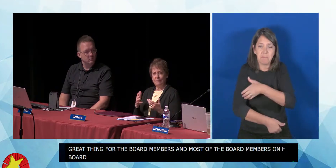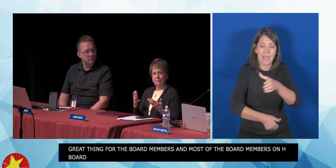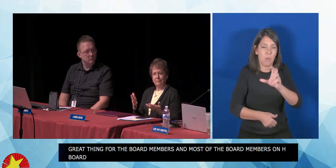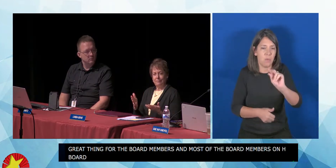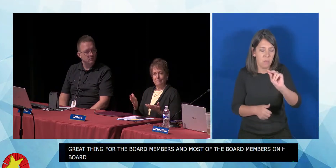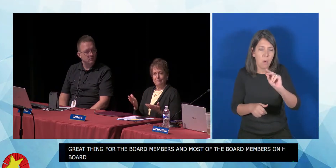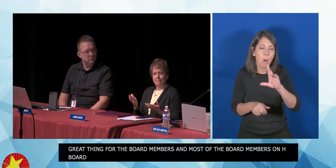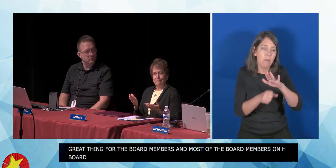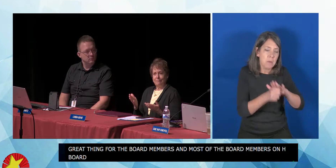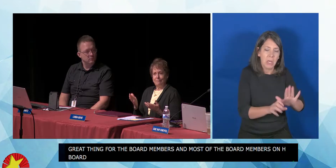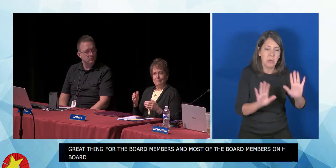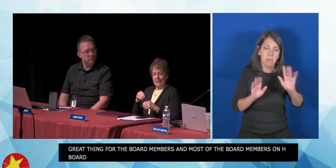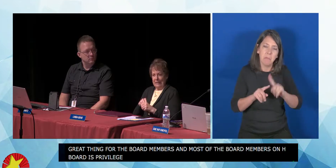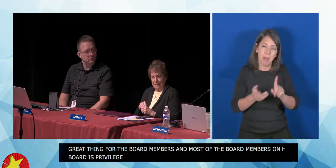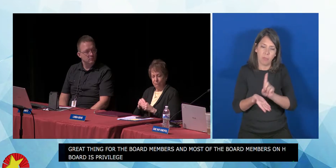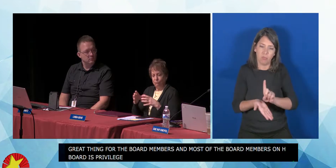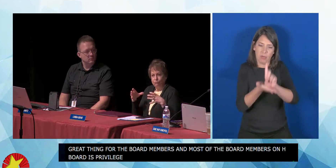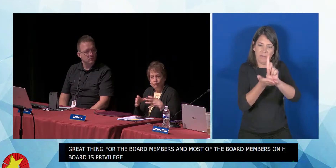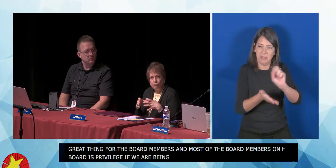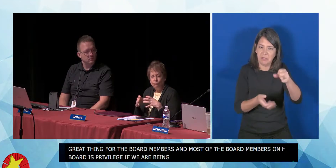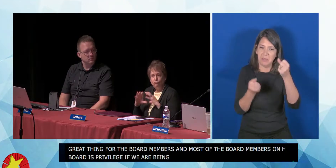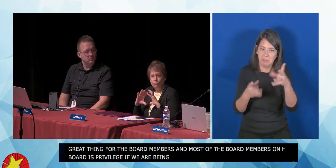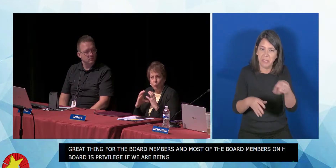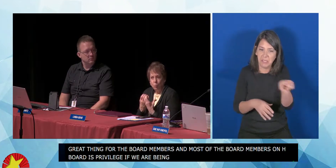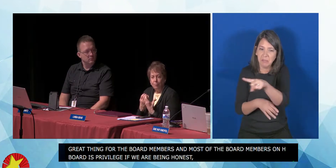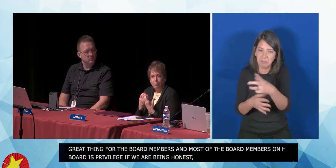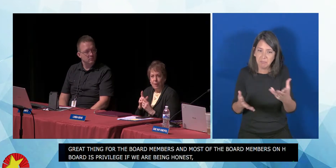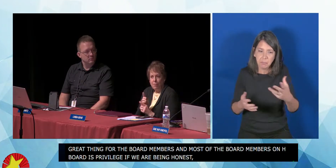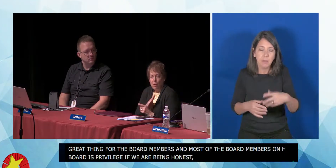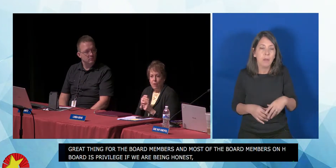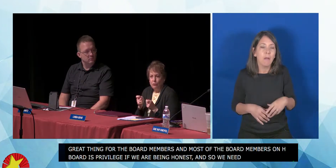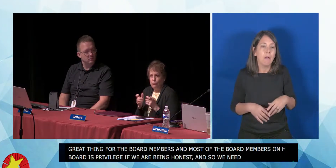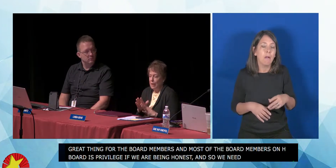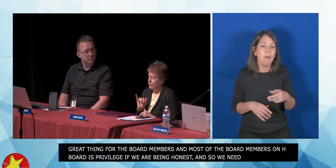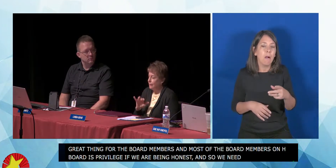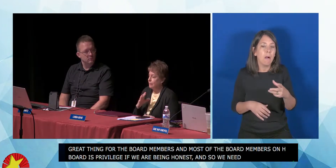able to have that conversation so we can ensure that we're